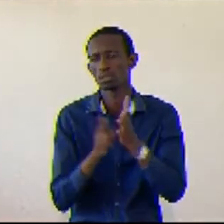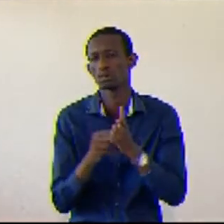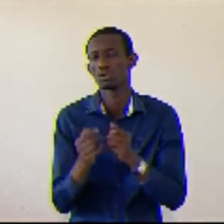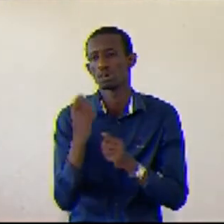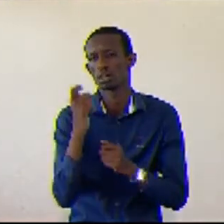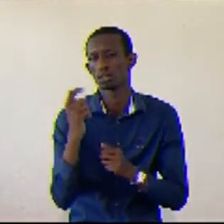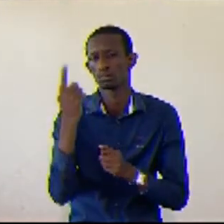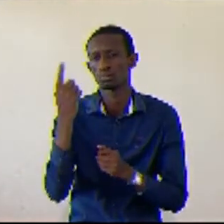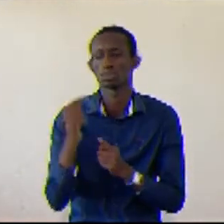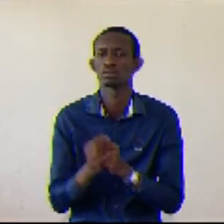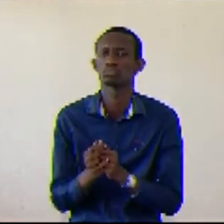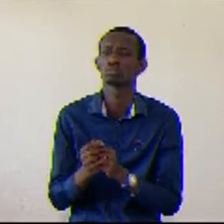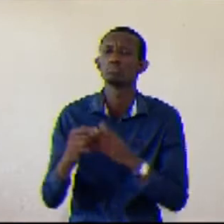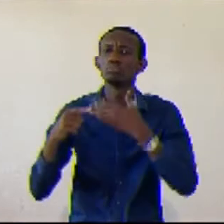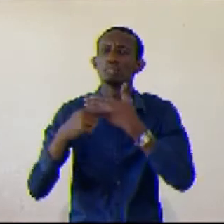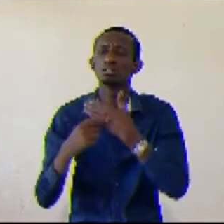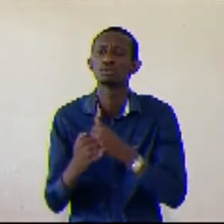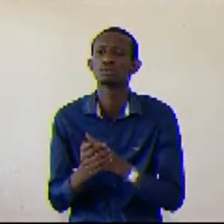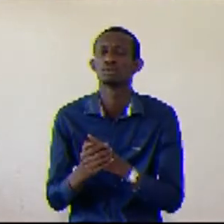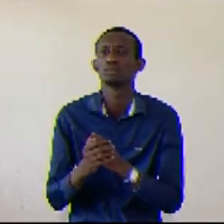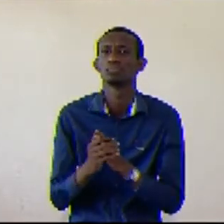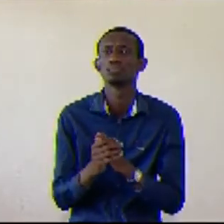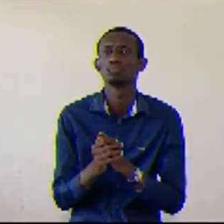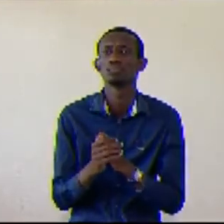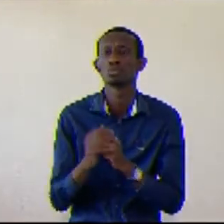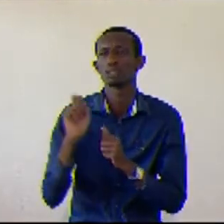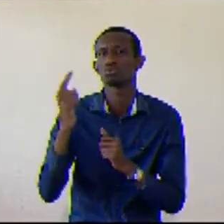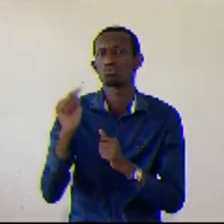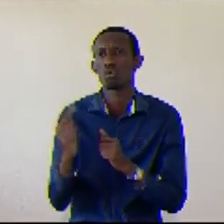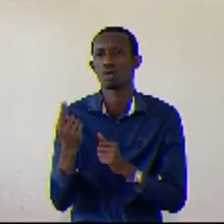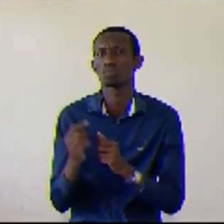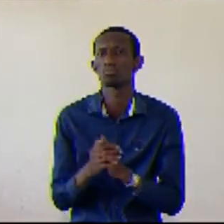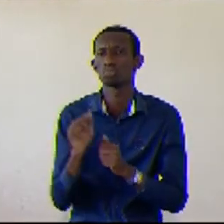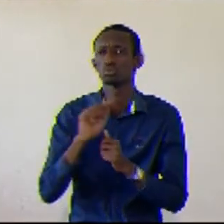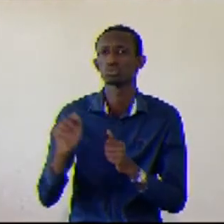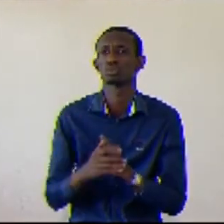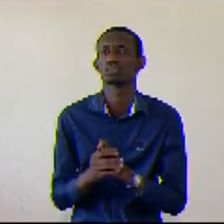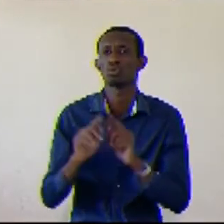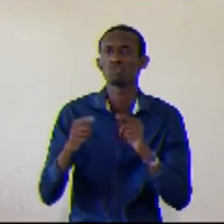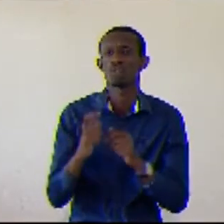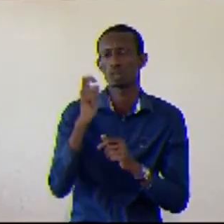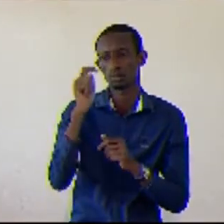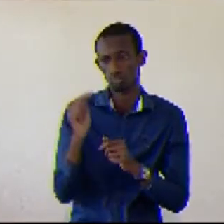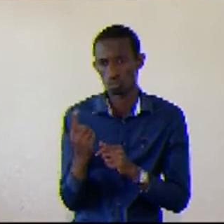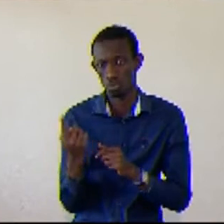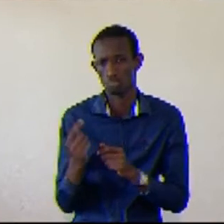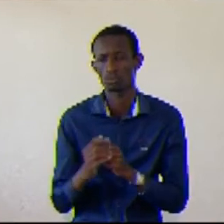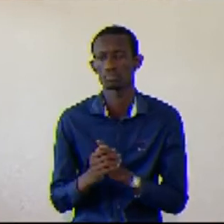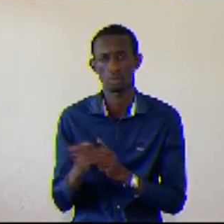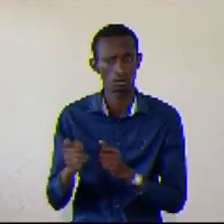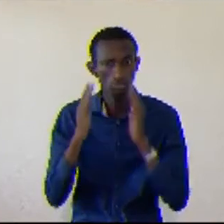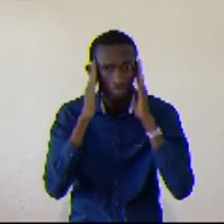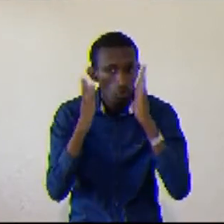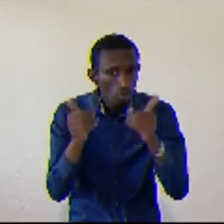minus f of x1 divided by f derivative of x1. Are we